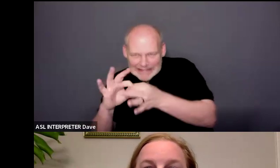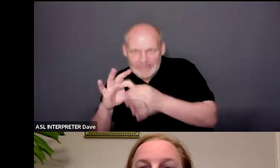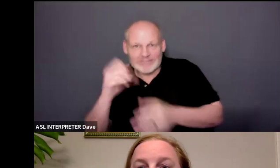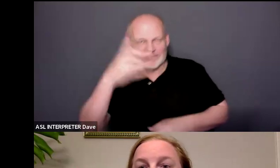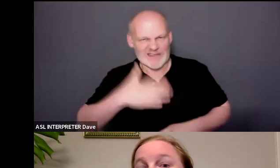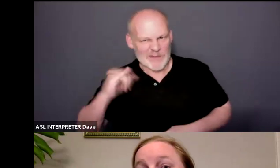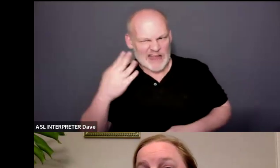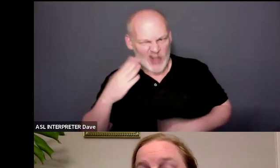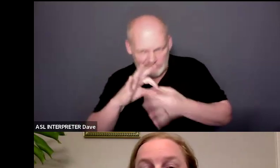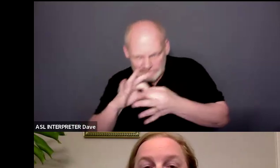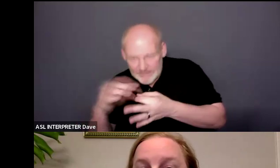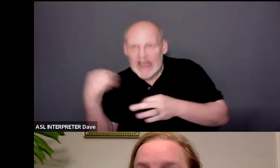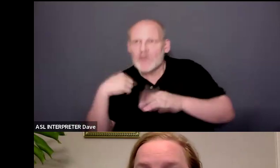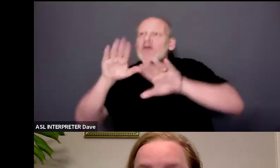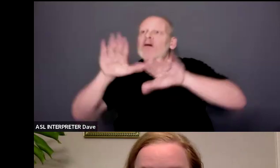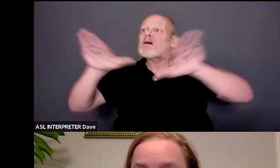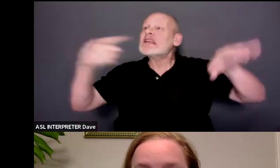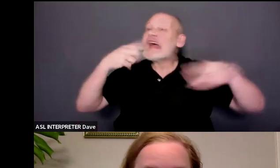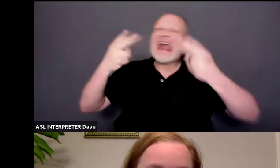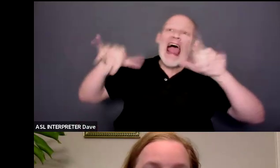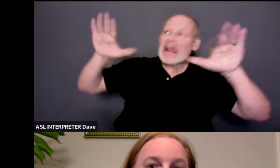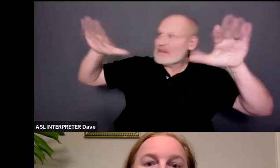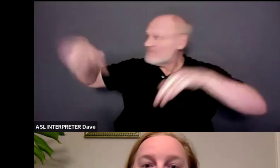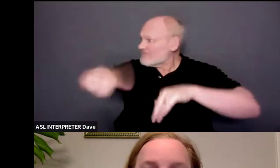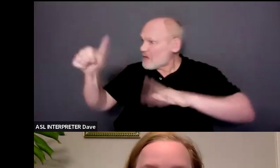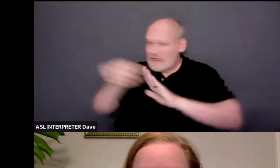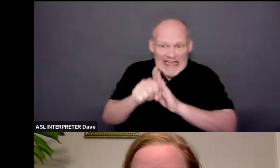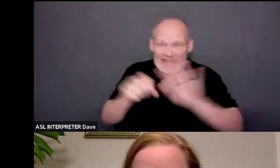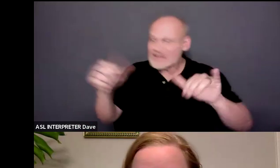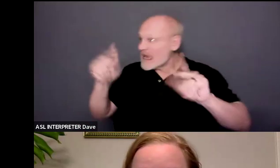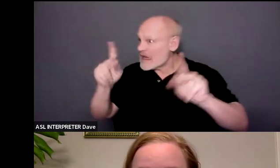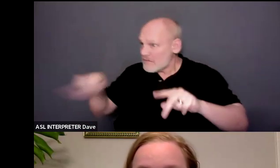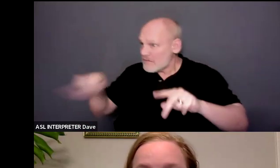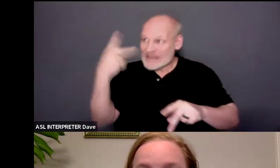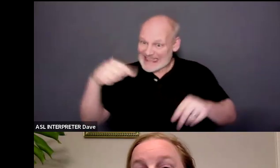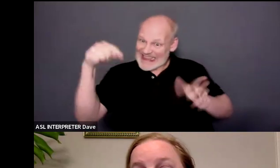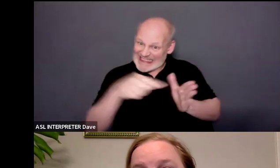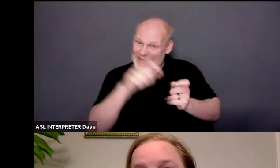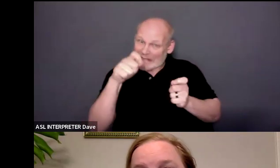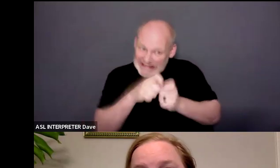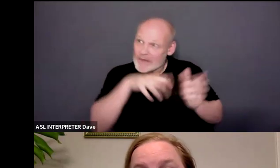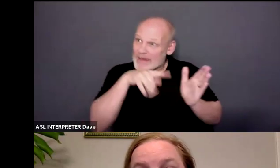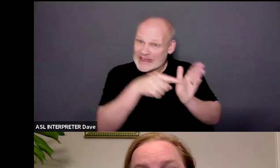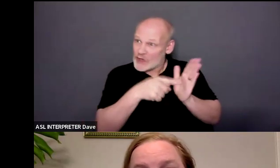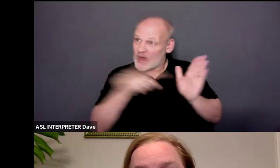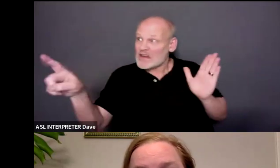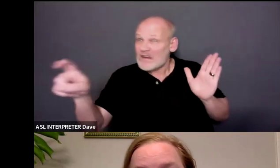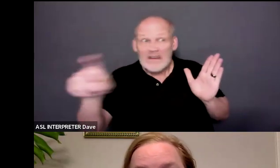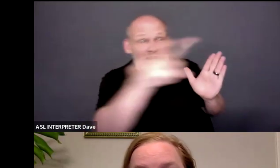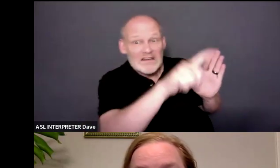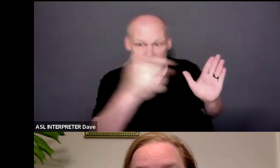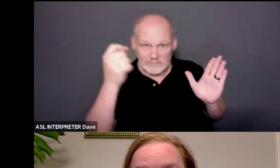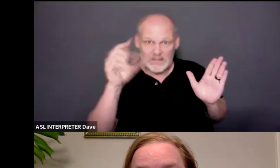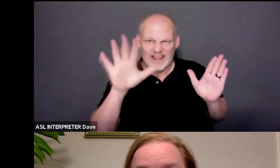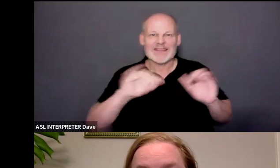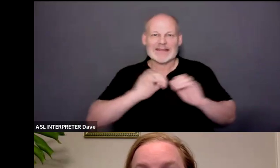else seen this exact strain, this exact bacteria? And that's how we're able to make big connections